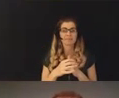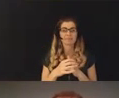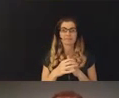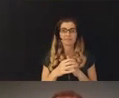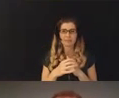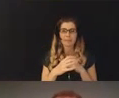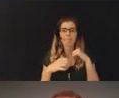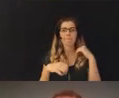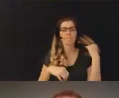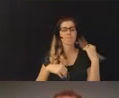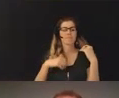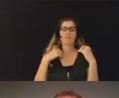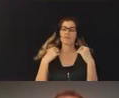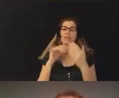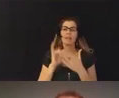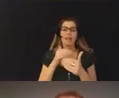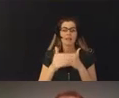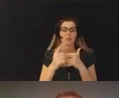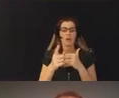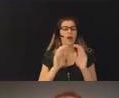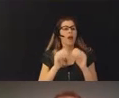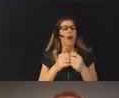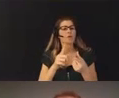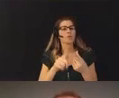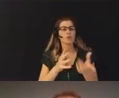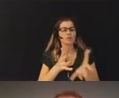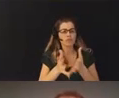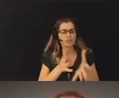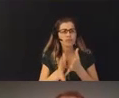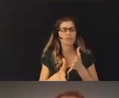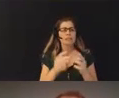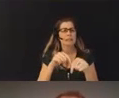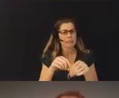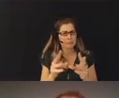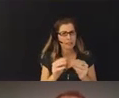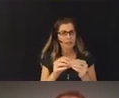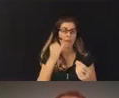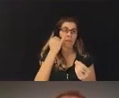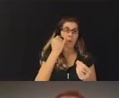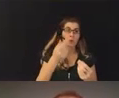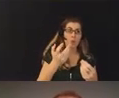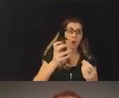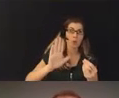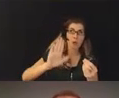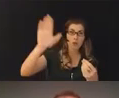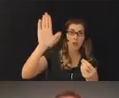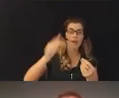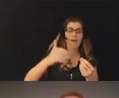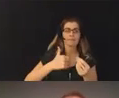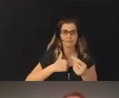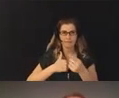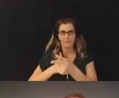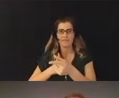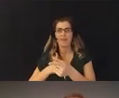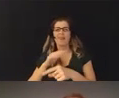participant panel, and that is how to engage in the session. So if you do want to raise your hand, there's a blue hand. It looks a little